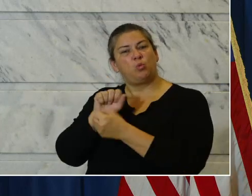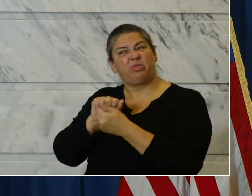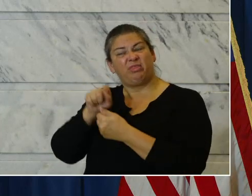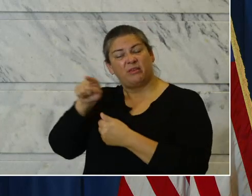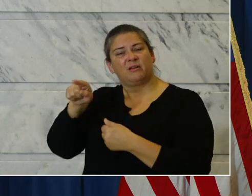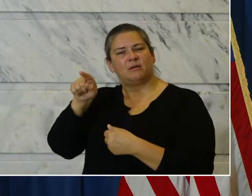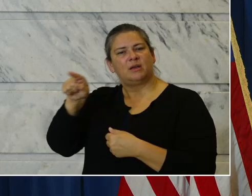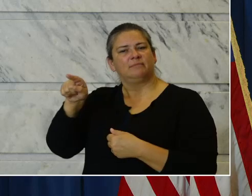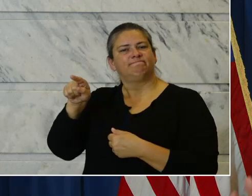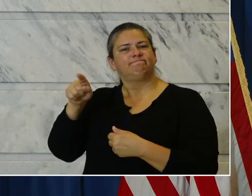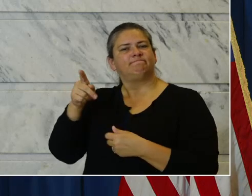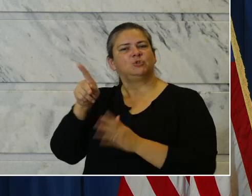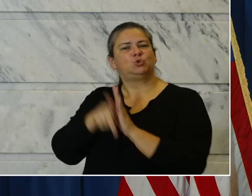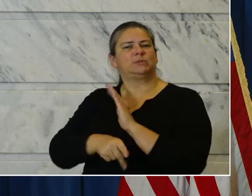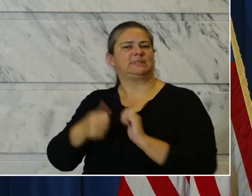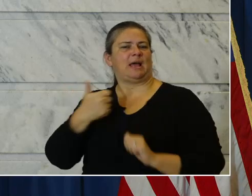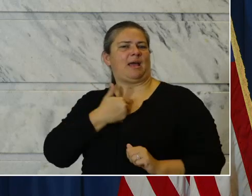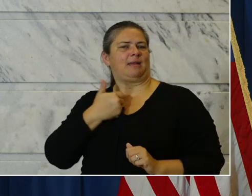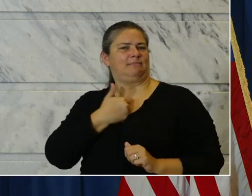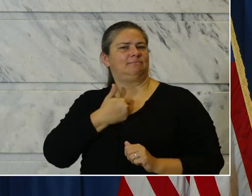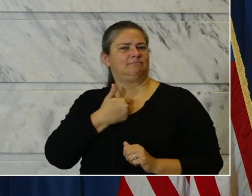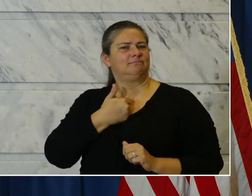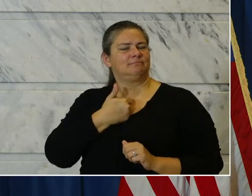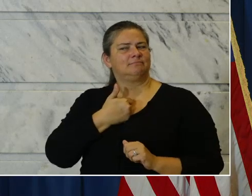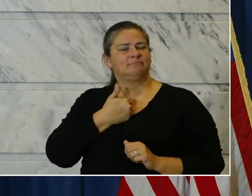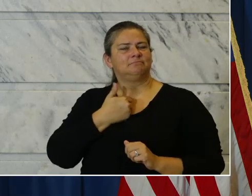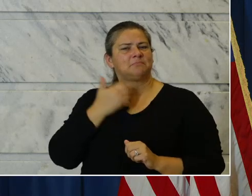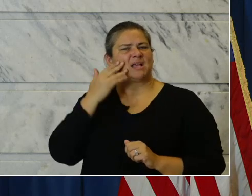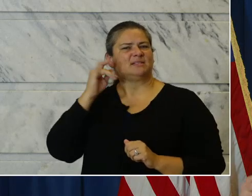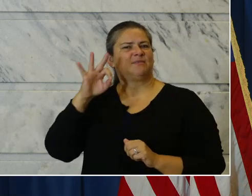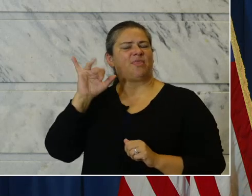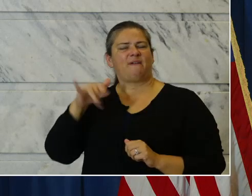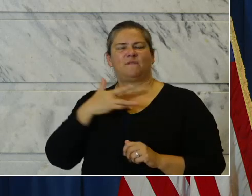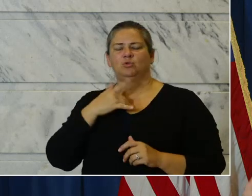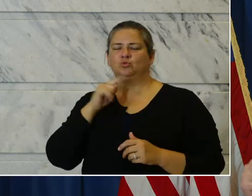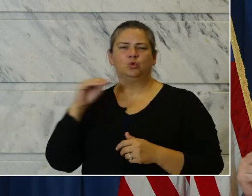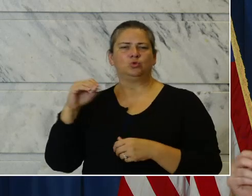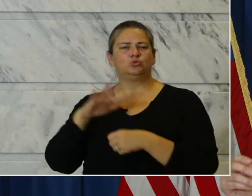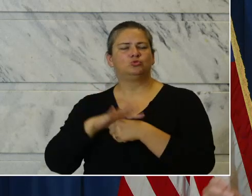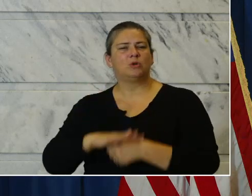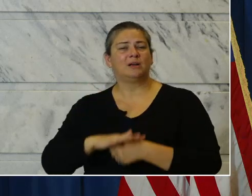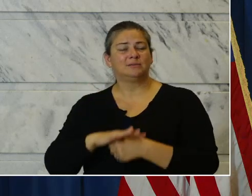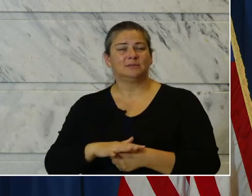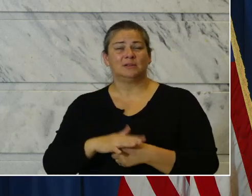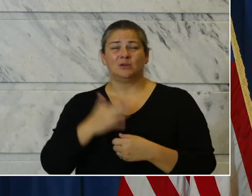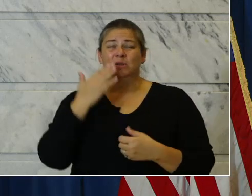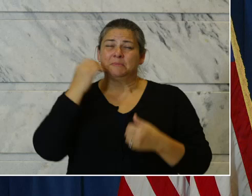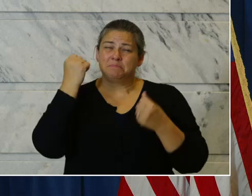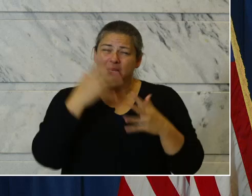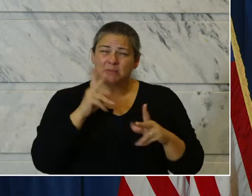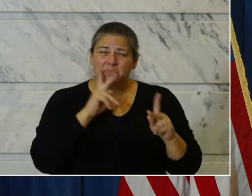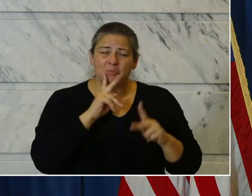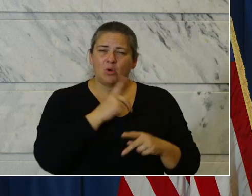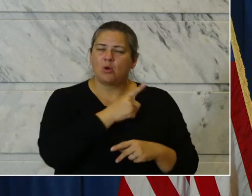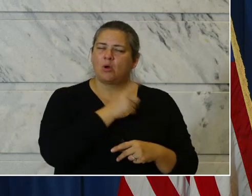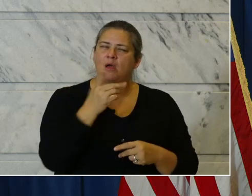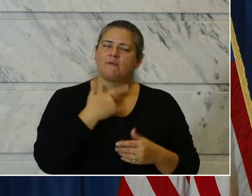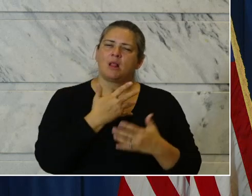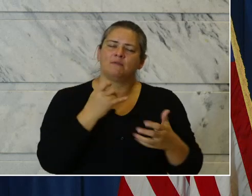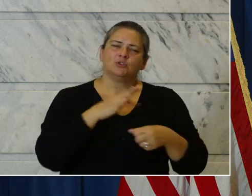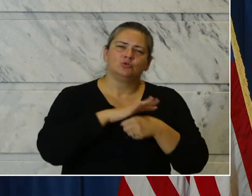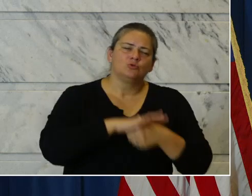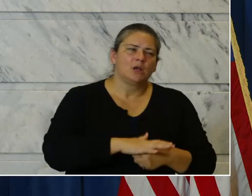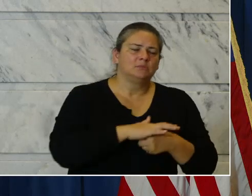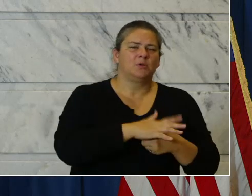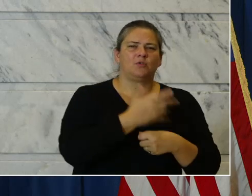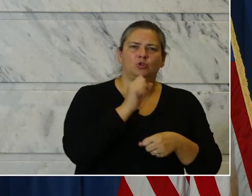stress all over the place because of their loss of businesses and employment and other difficulties. So this is an